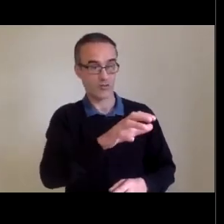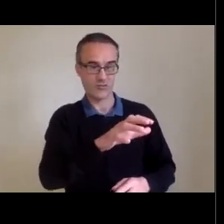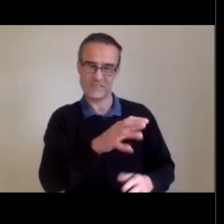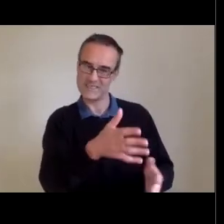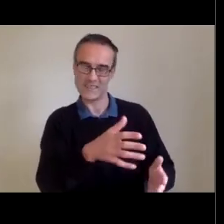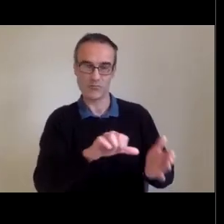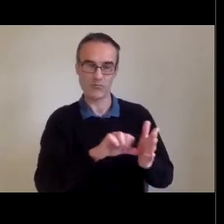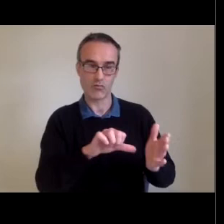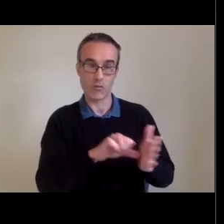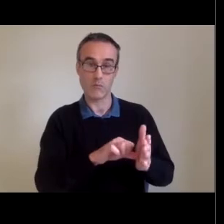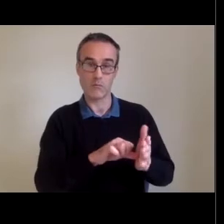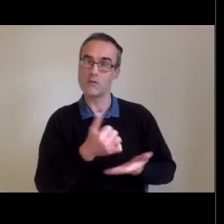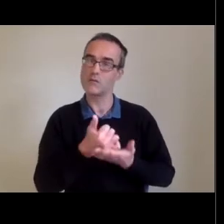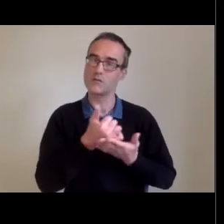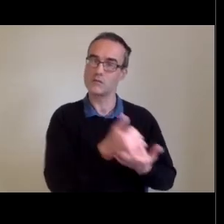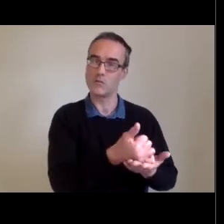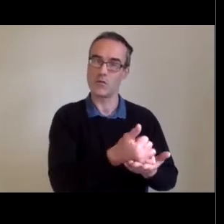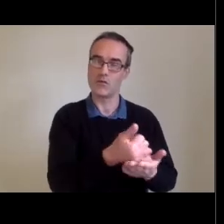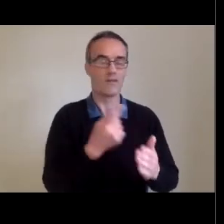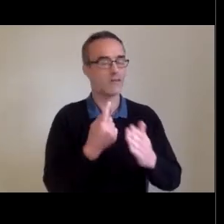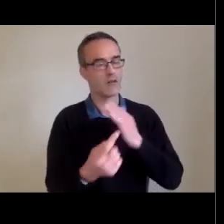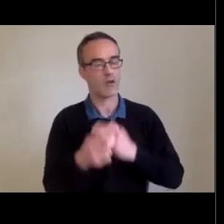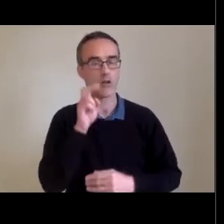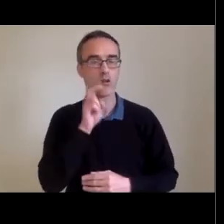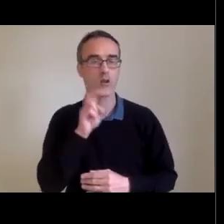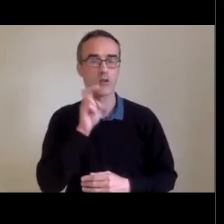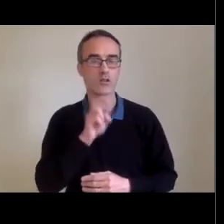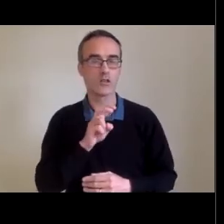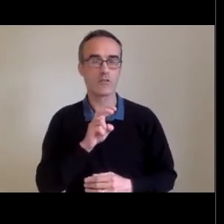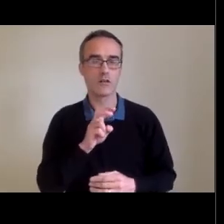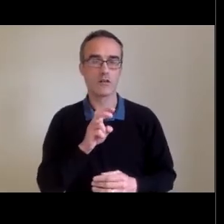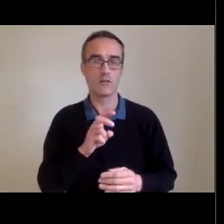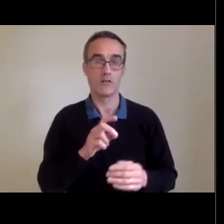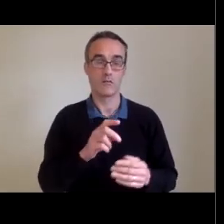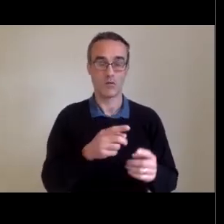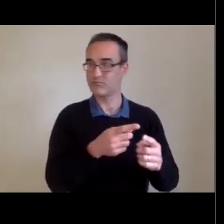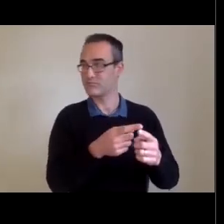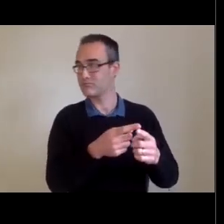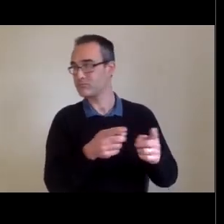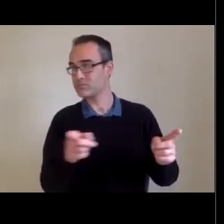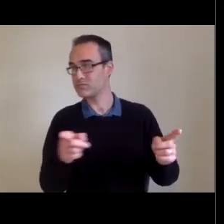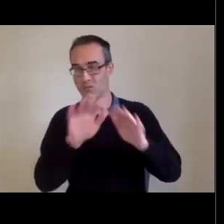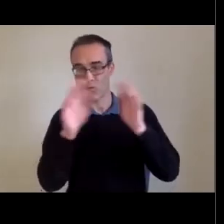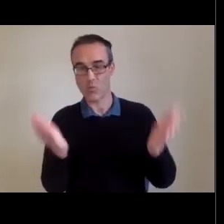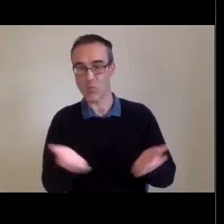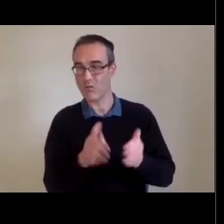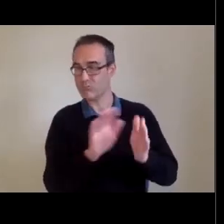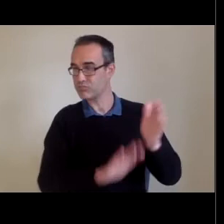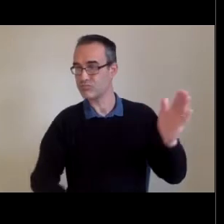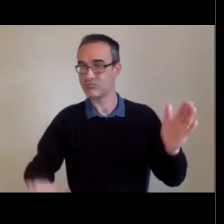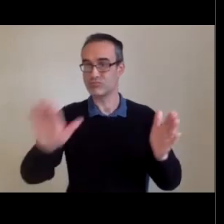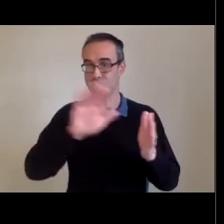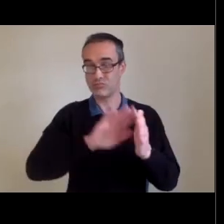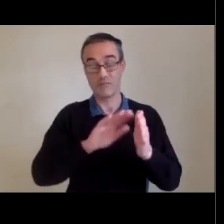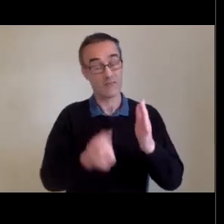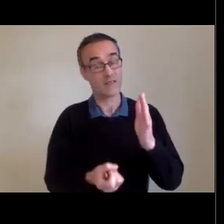case study. This could be the same that is happening to the majority of other Commonwealth